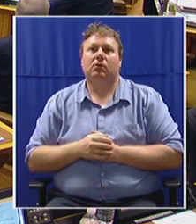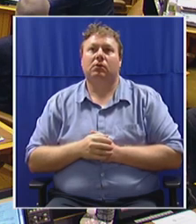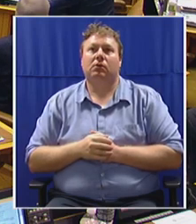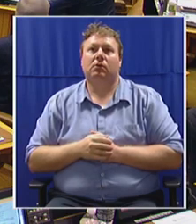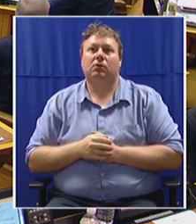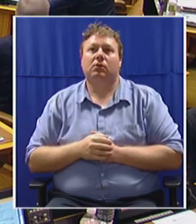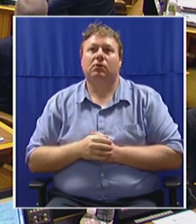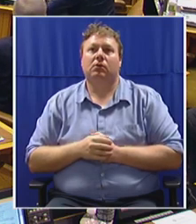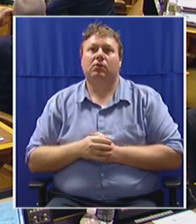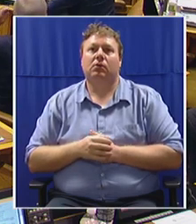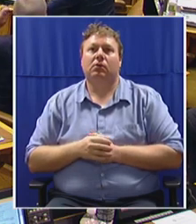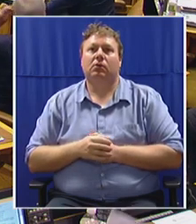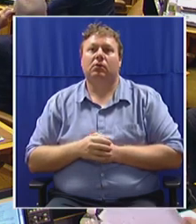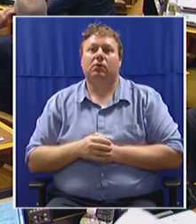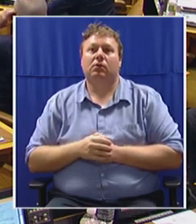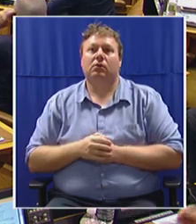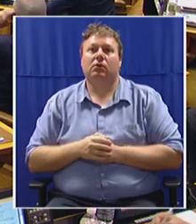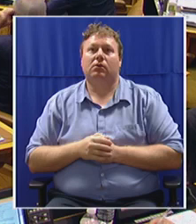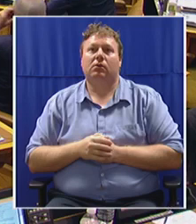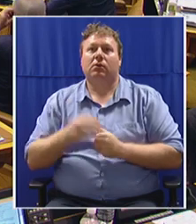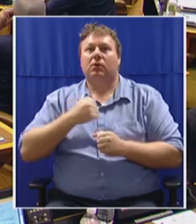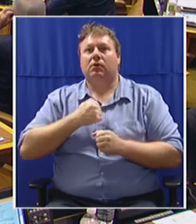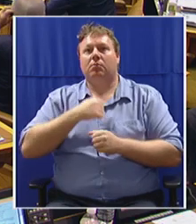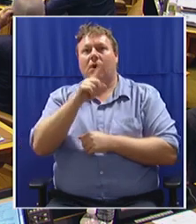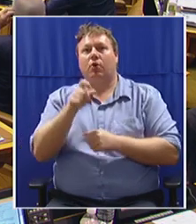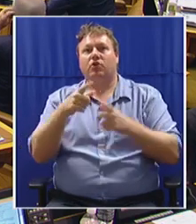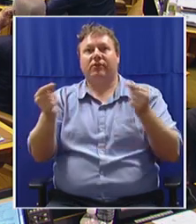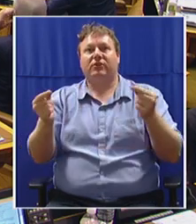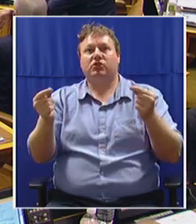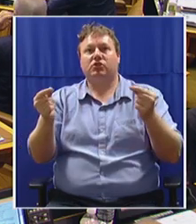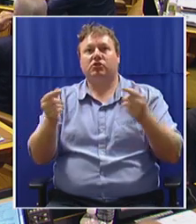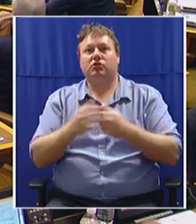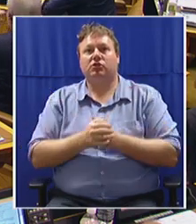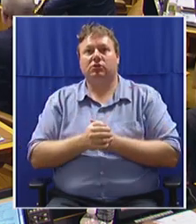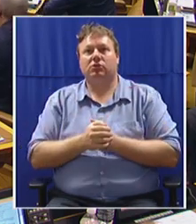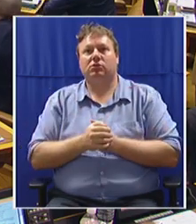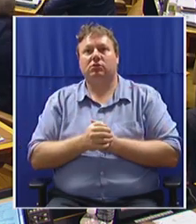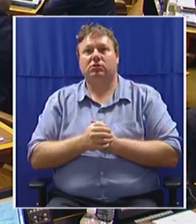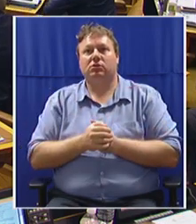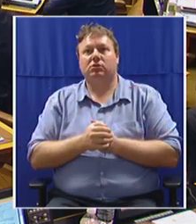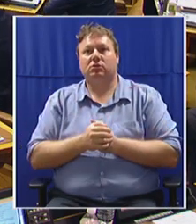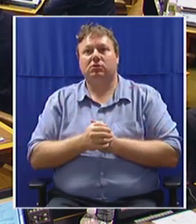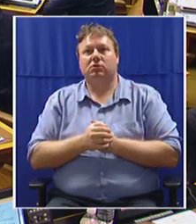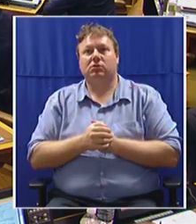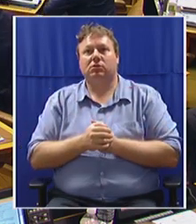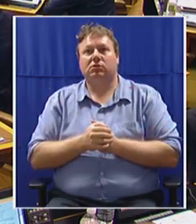I'm so sorry, Speaker. I have forfeited my follow-up question. Siyabonga baba. The Honorable Sheikh, ma'am.